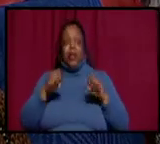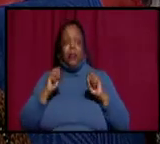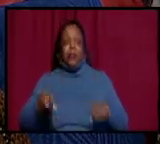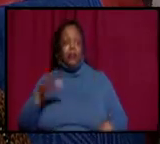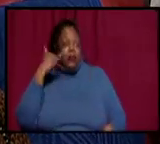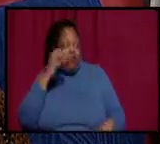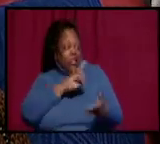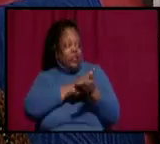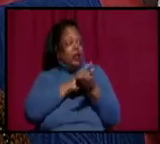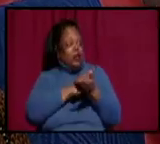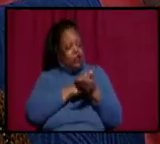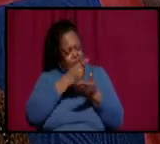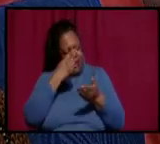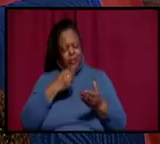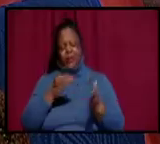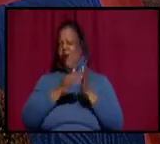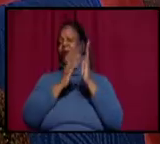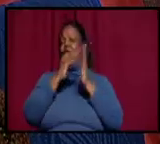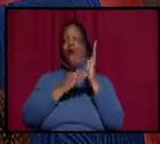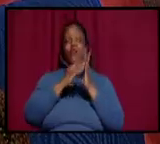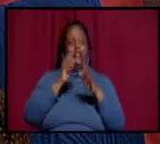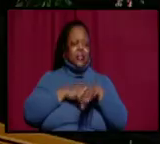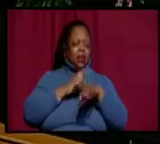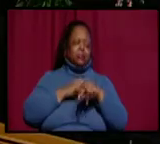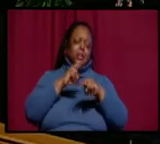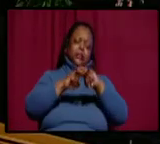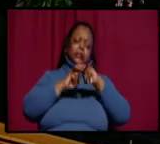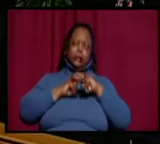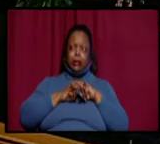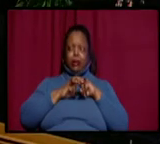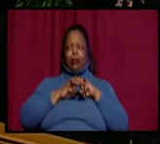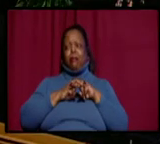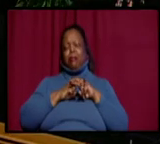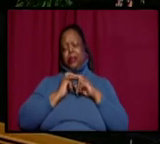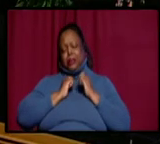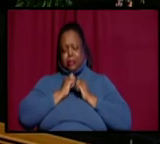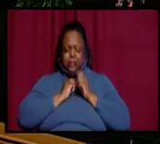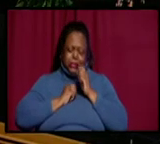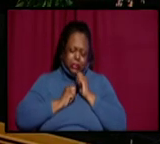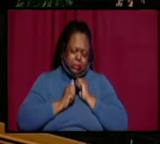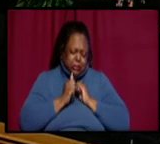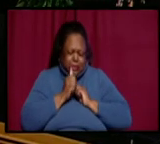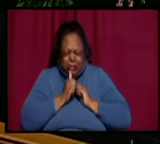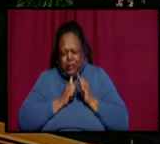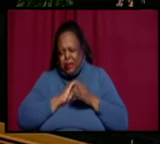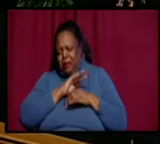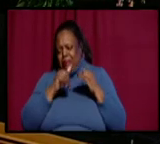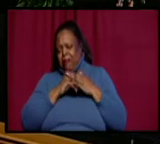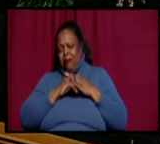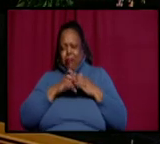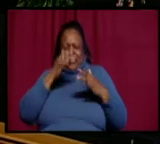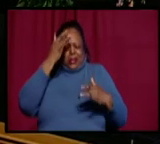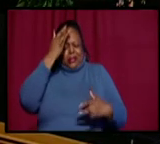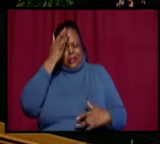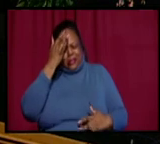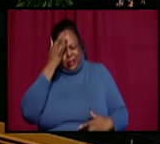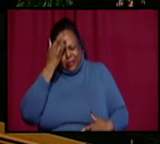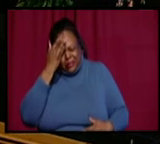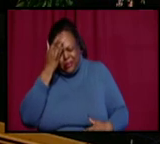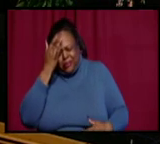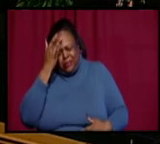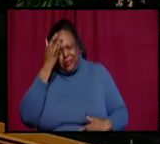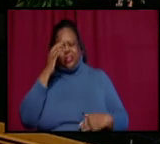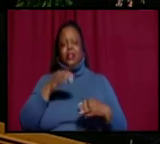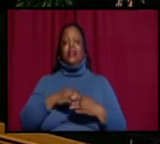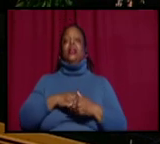their primary doctor. So oftentimes, they sit at home and suffer, just suffer through the process of even